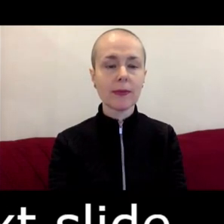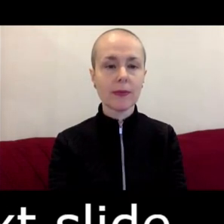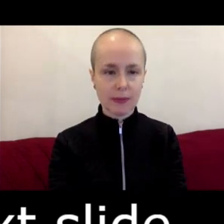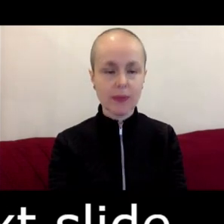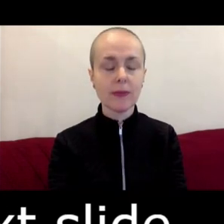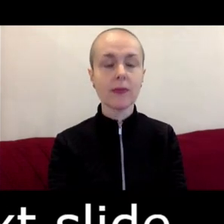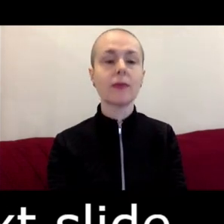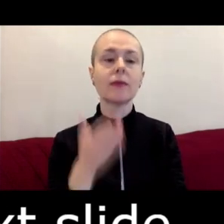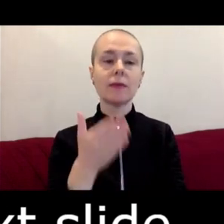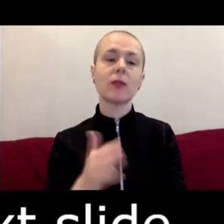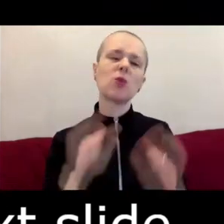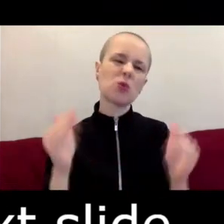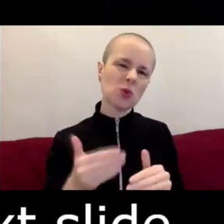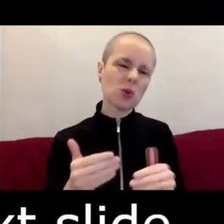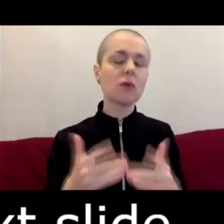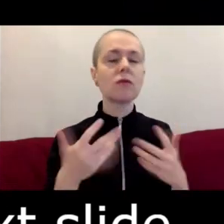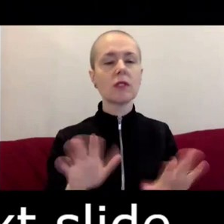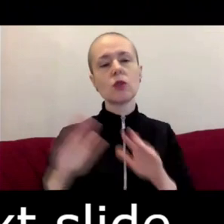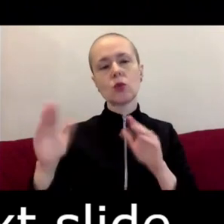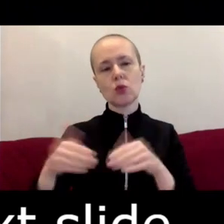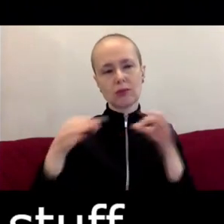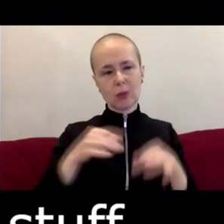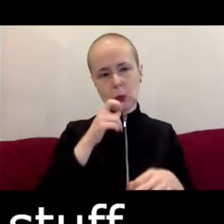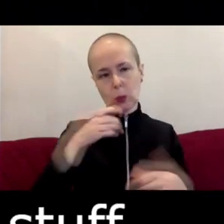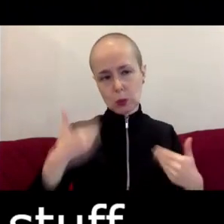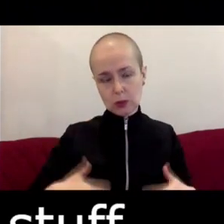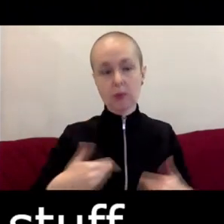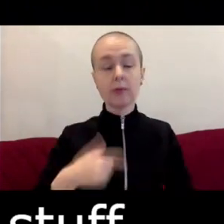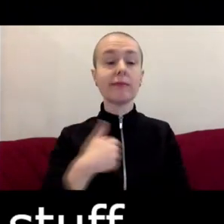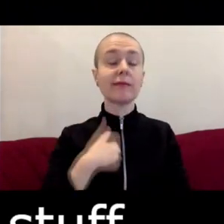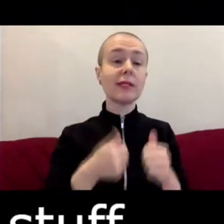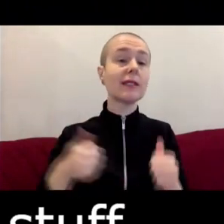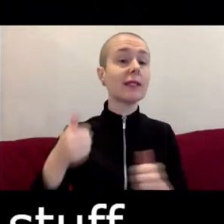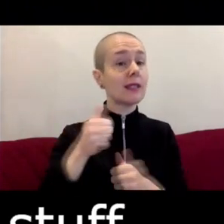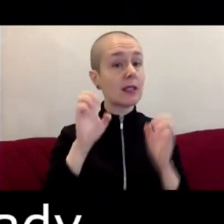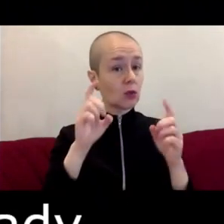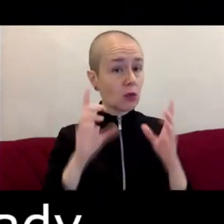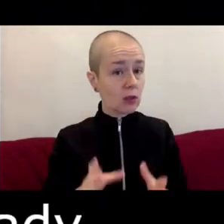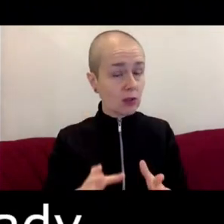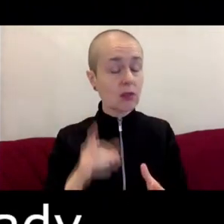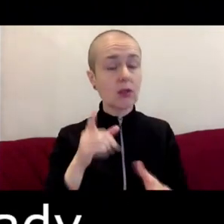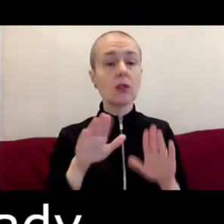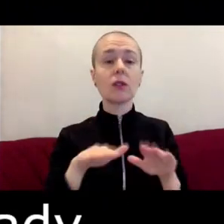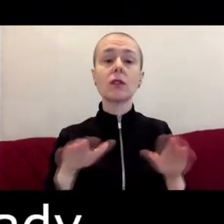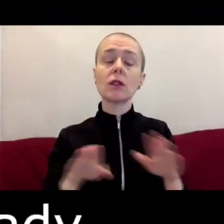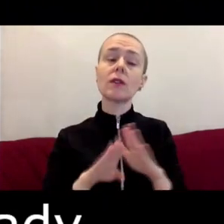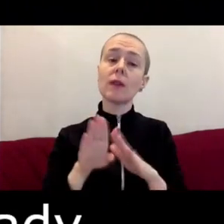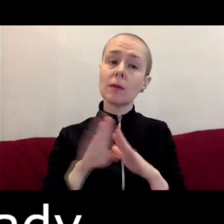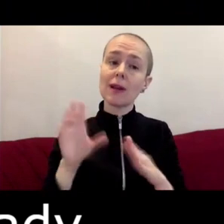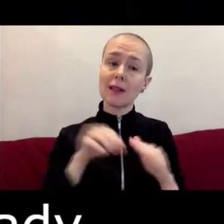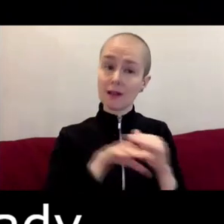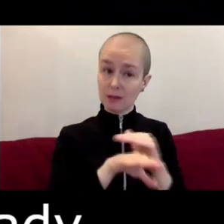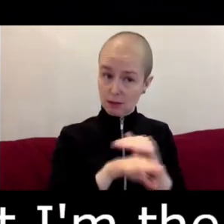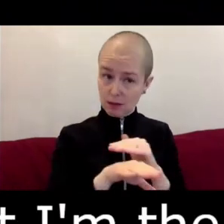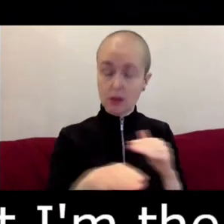Yeah, this is just our intro. We already introduced ourselves, but I am the senior educator of child development and accessibility. I am